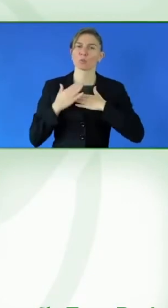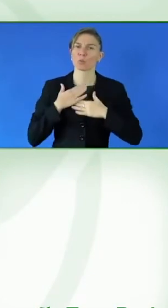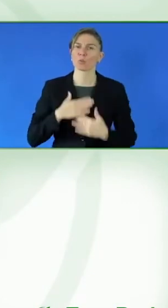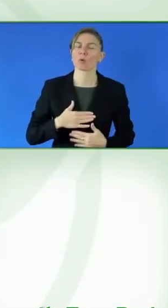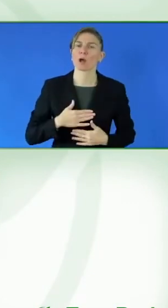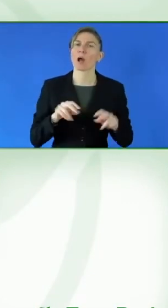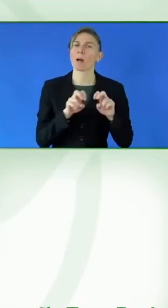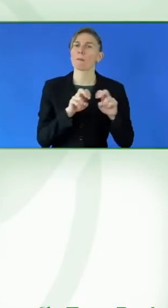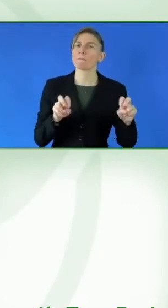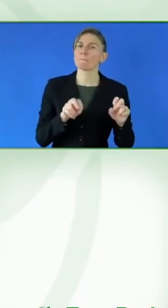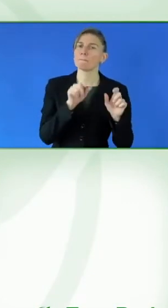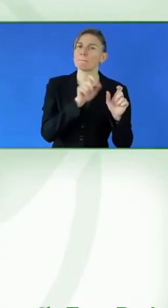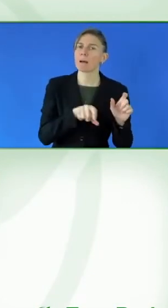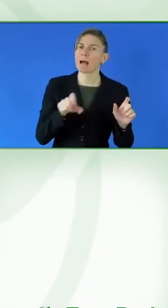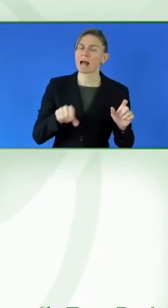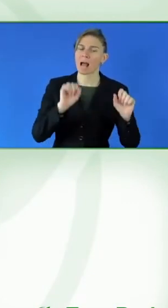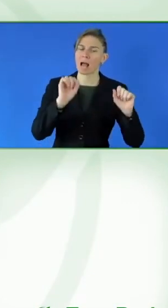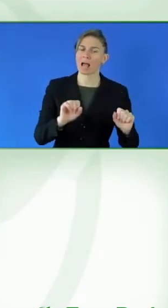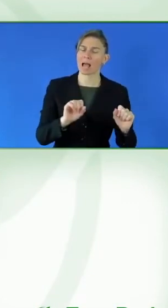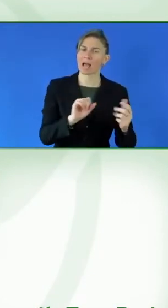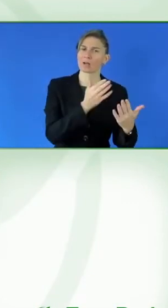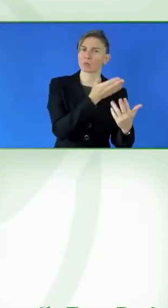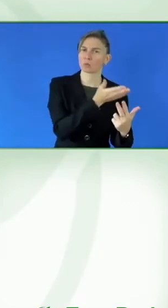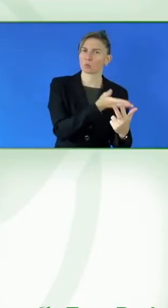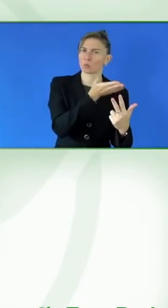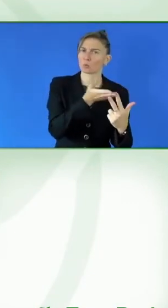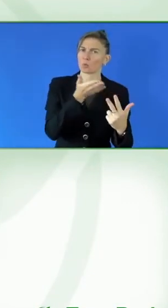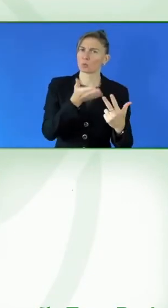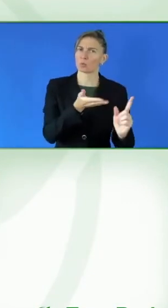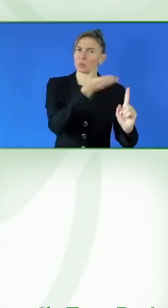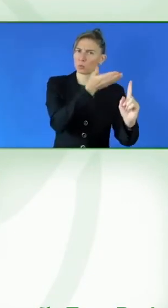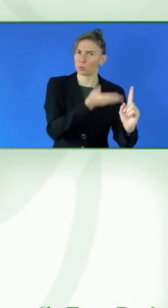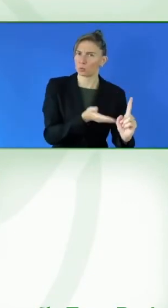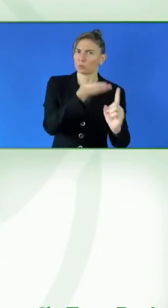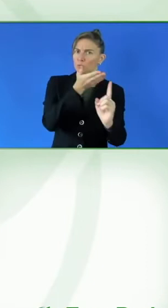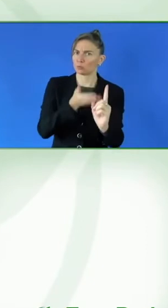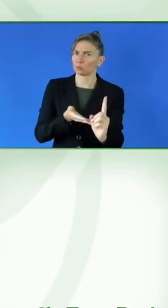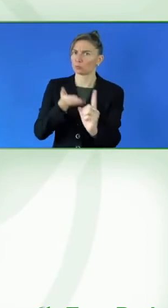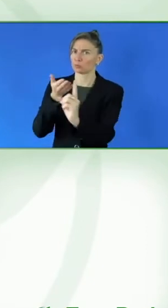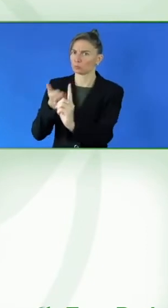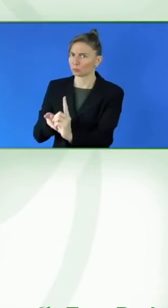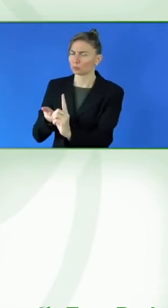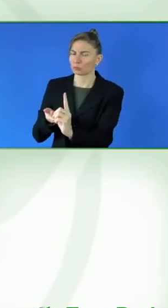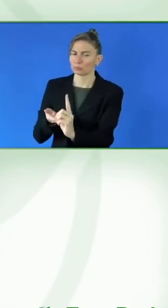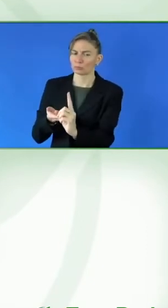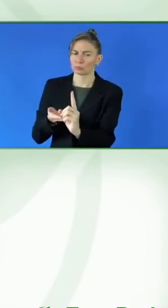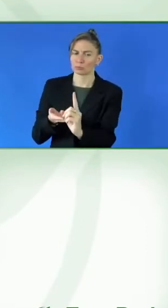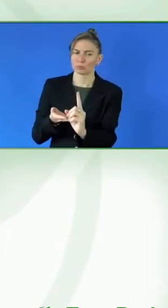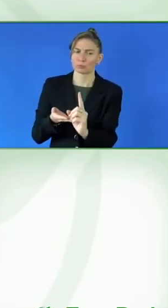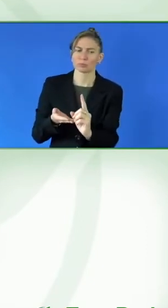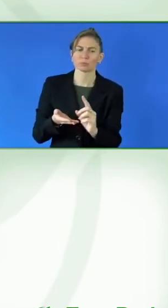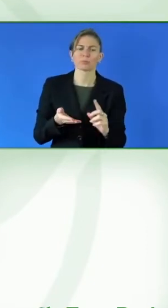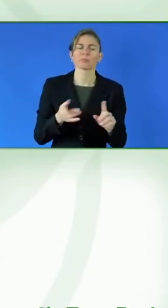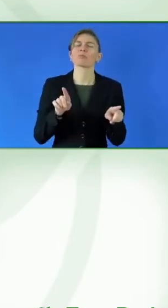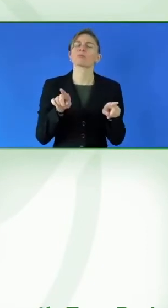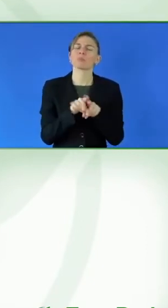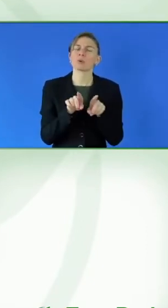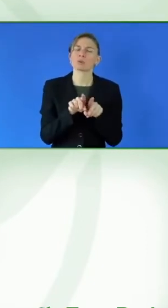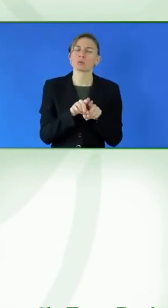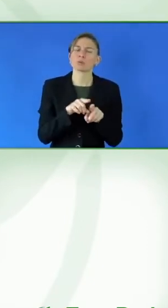to introduce themselves and to kind of share where they come from and their